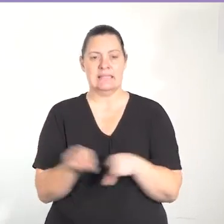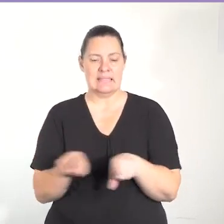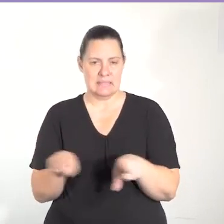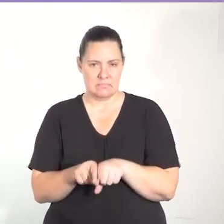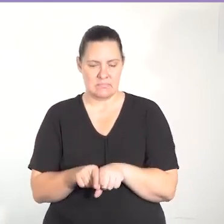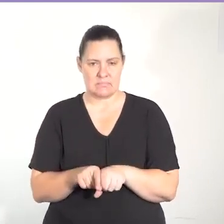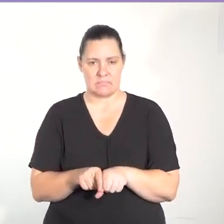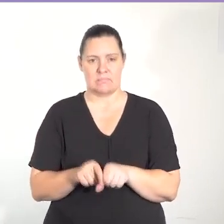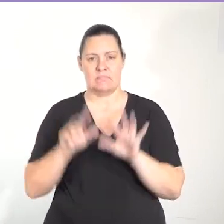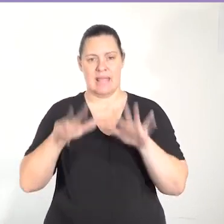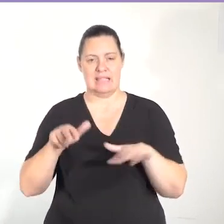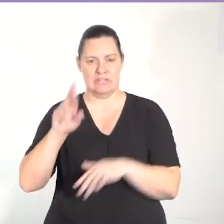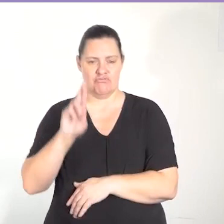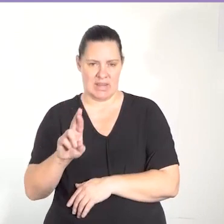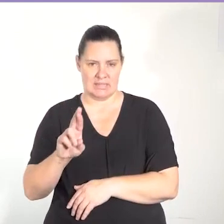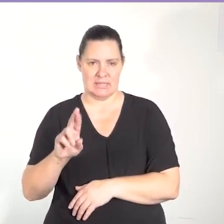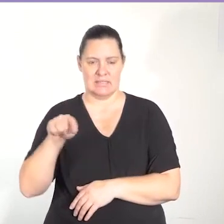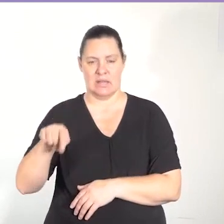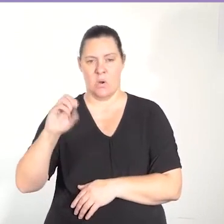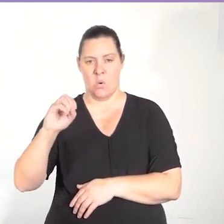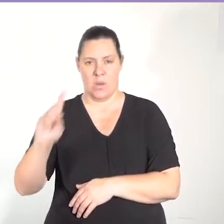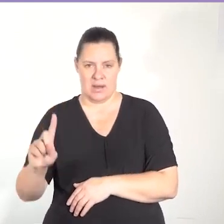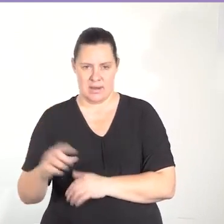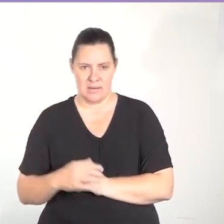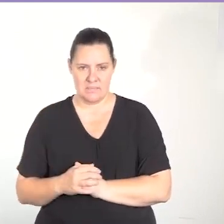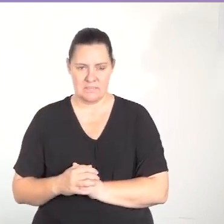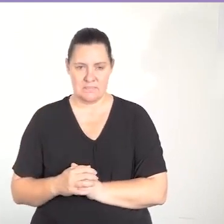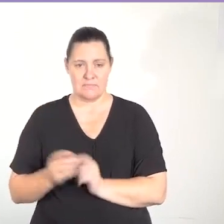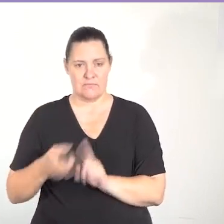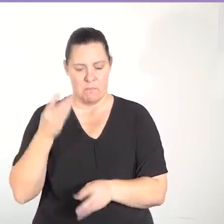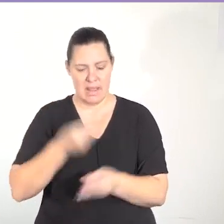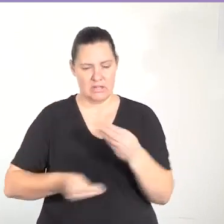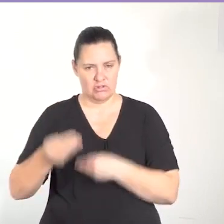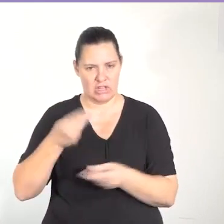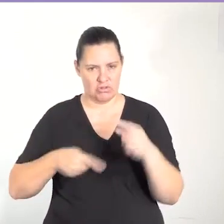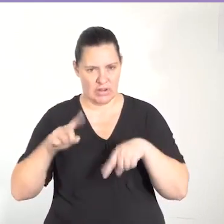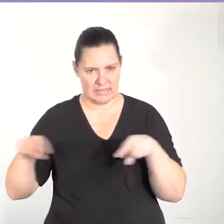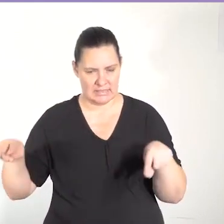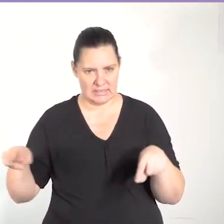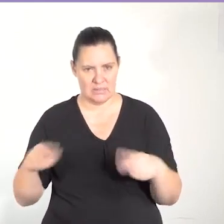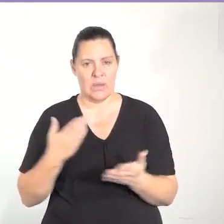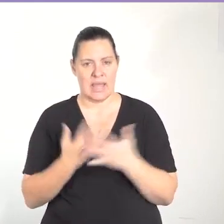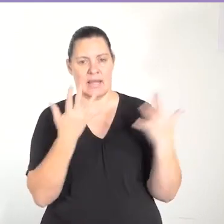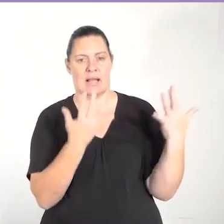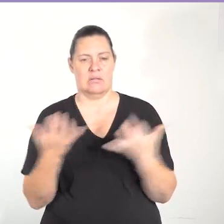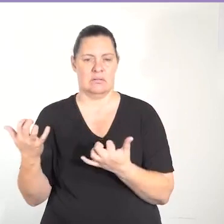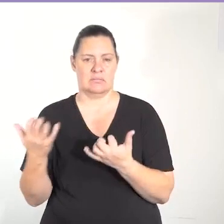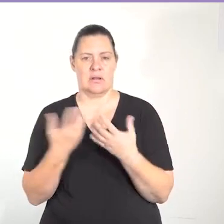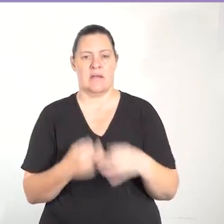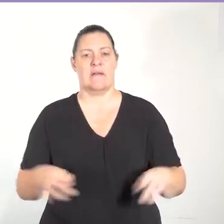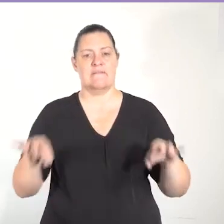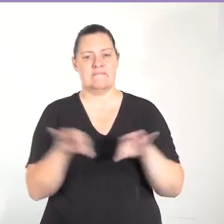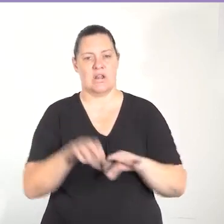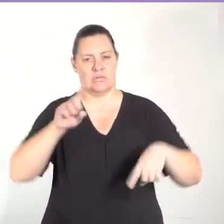is equivalent to 18 rands and 1 cent. So from this exchange rate, we can calculate